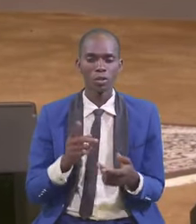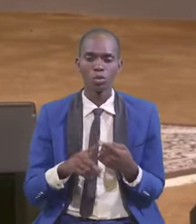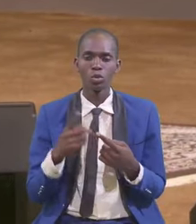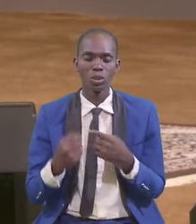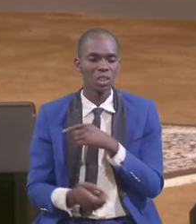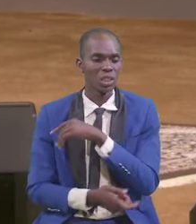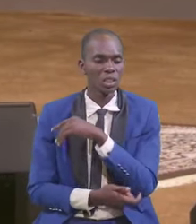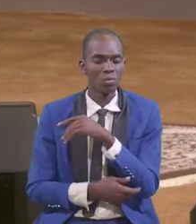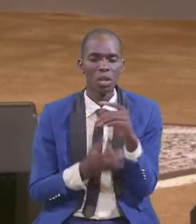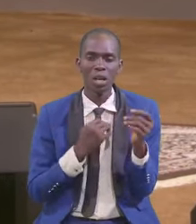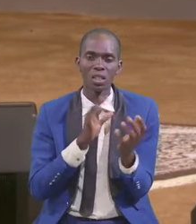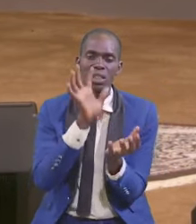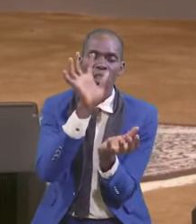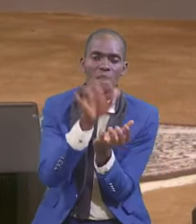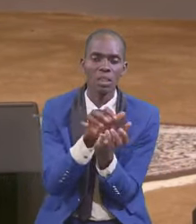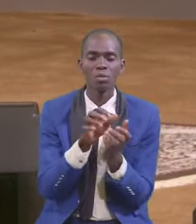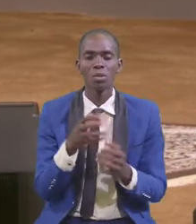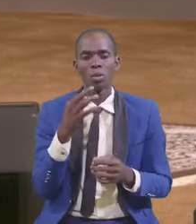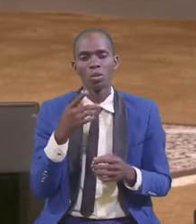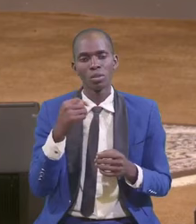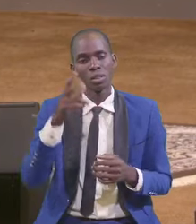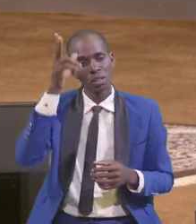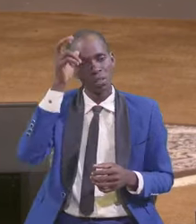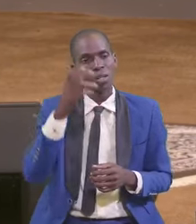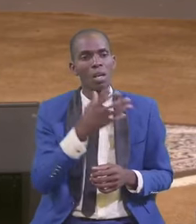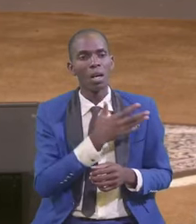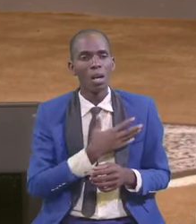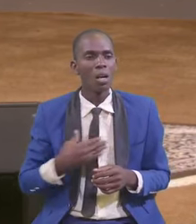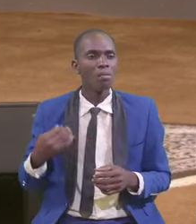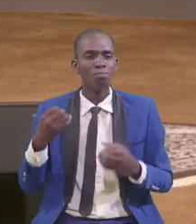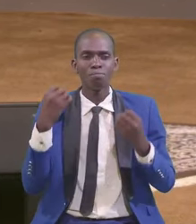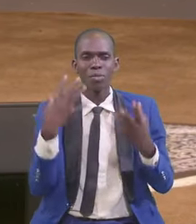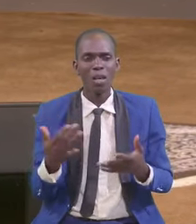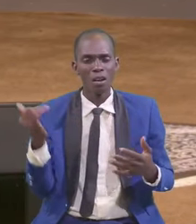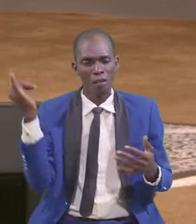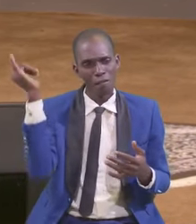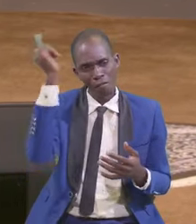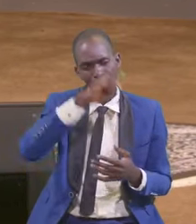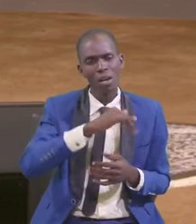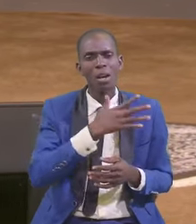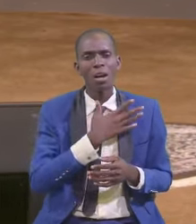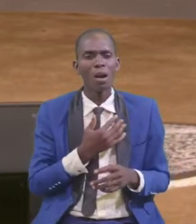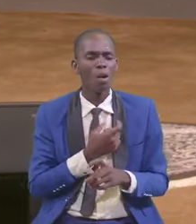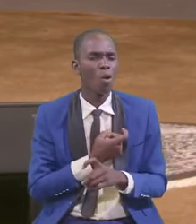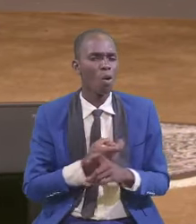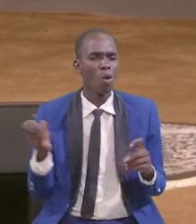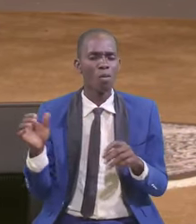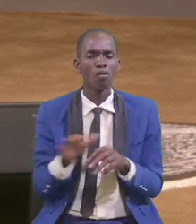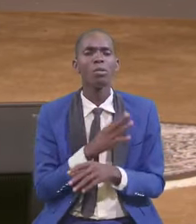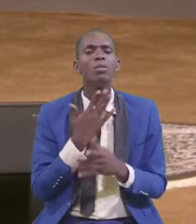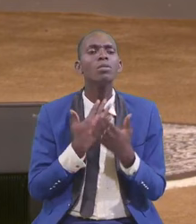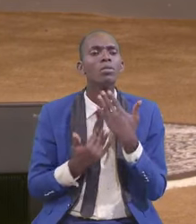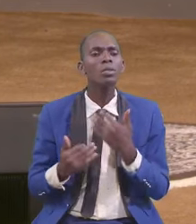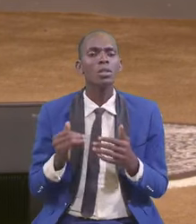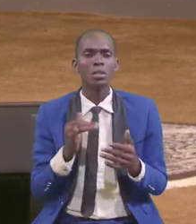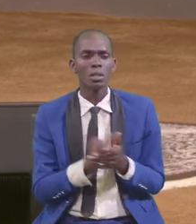into many foolish and hurtful LW which drown men in destruction